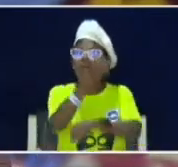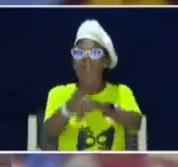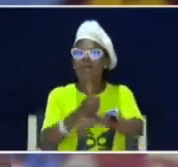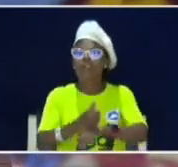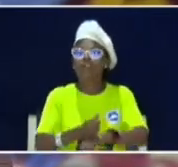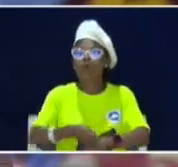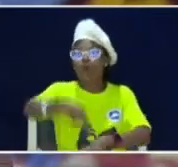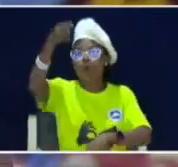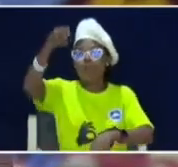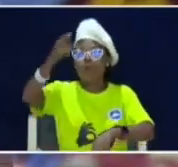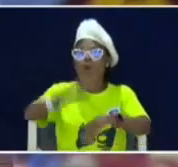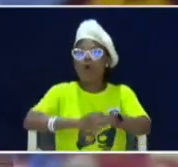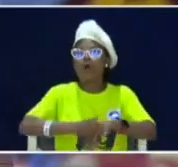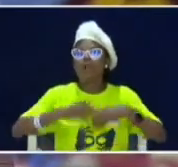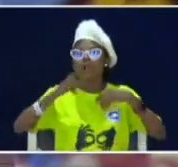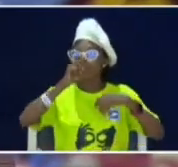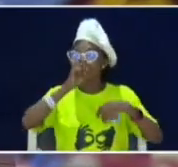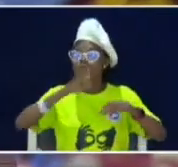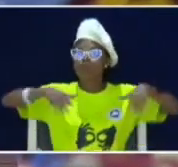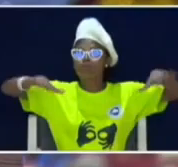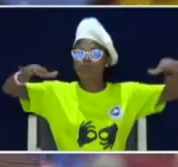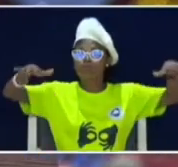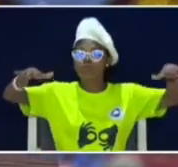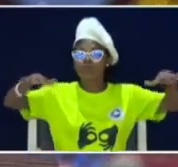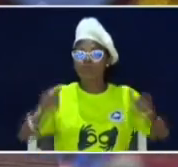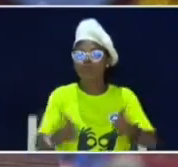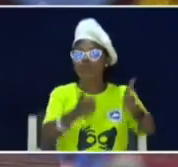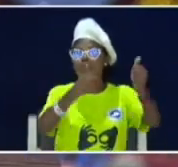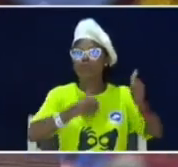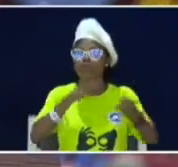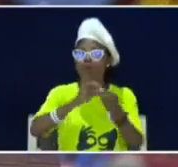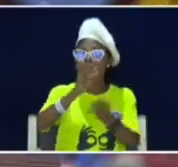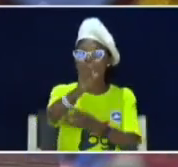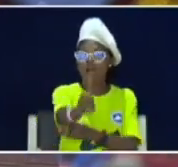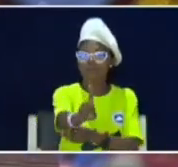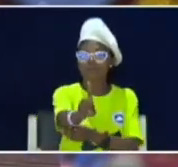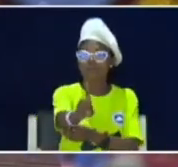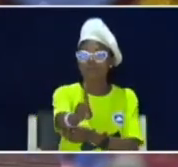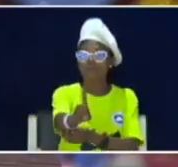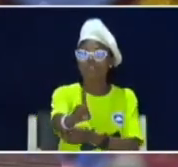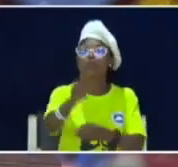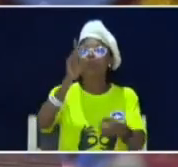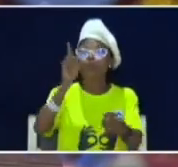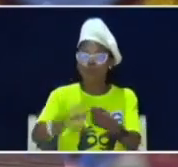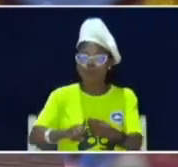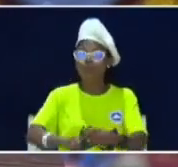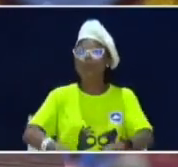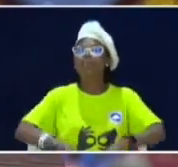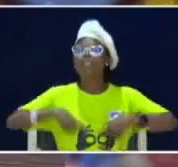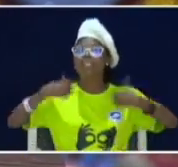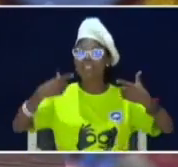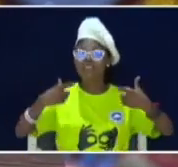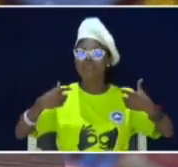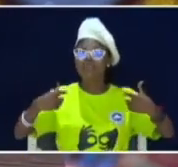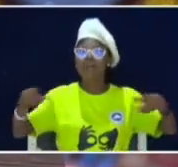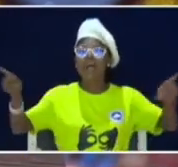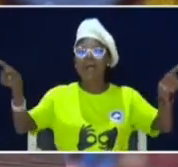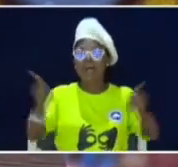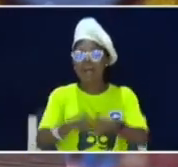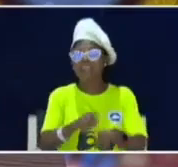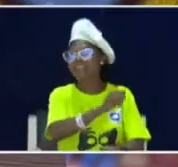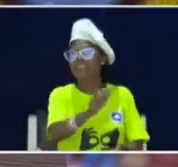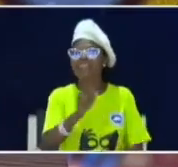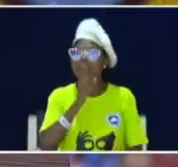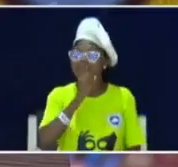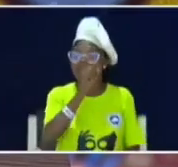eagle's wing. Follow me carefully tonight. Number one, to live as a royalty.